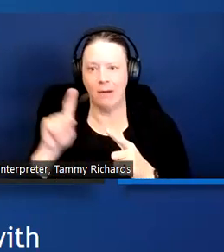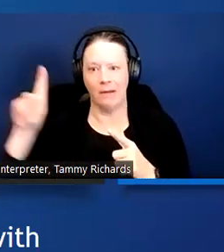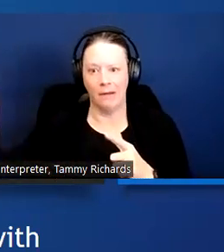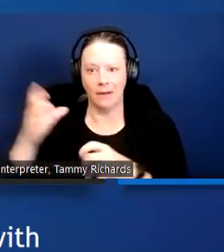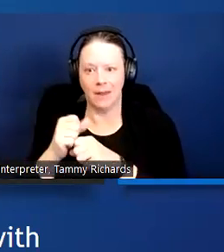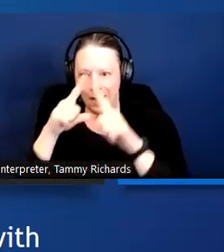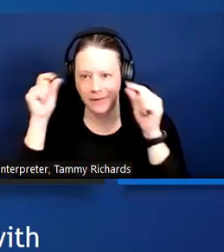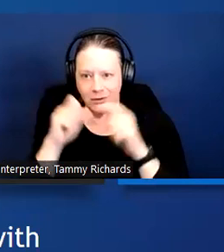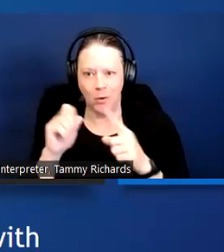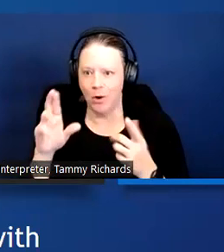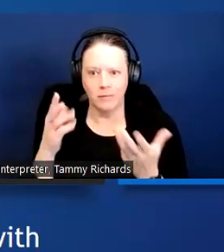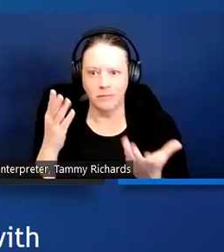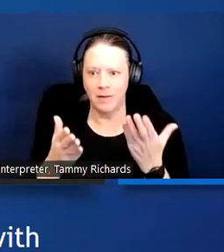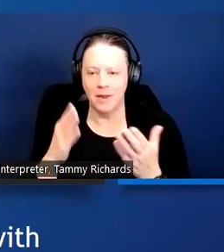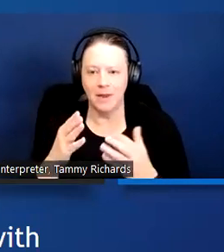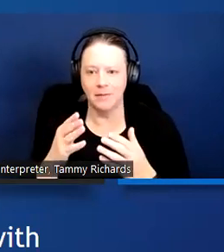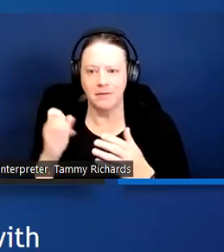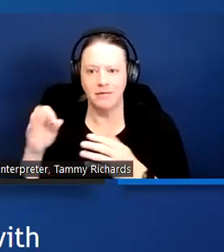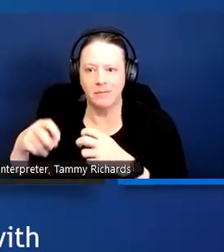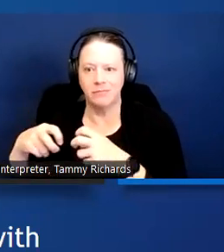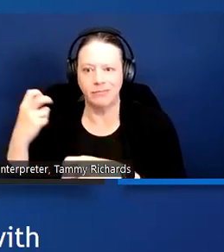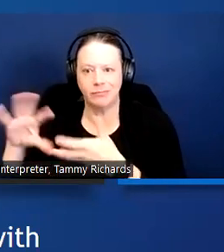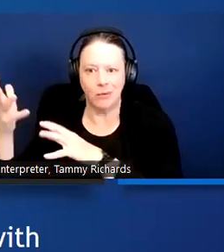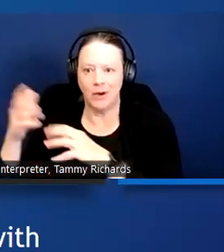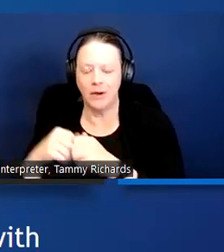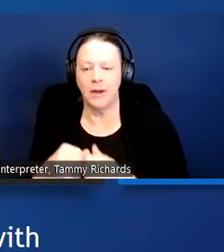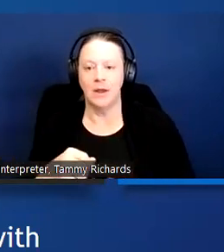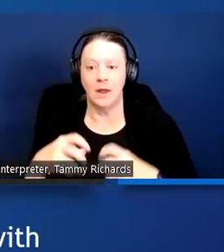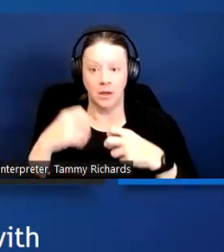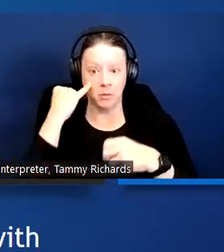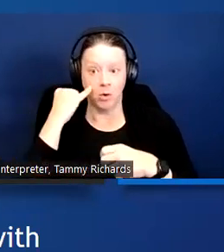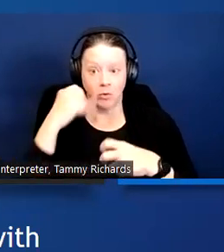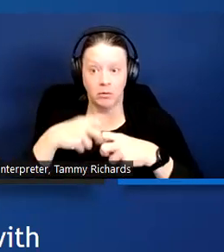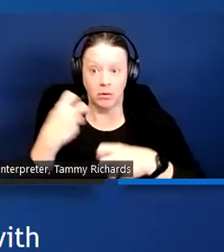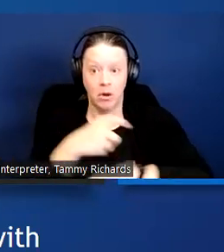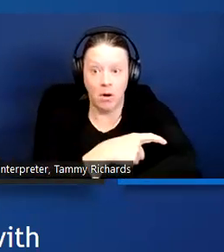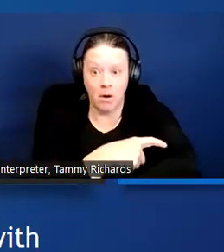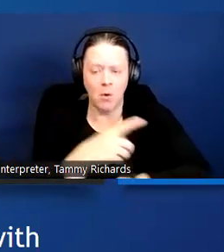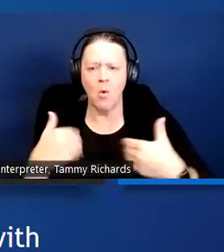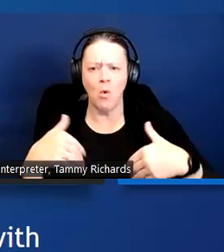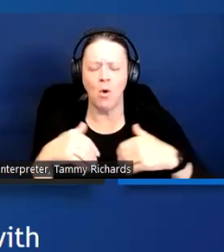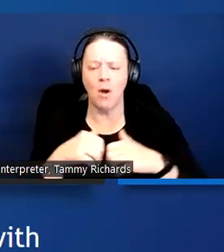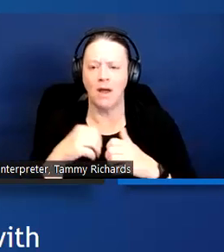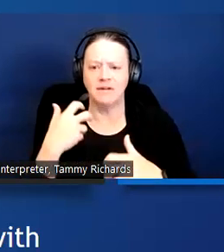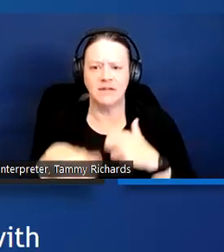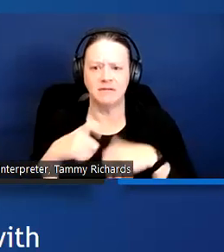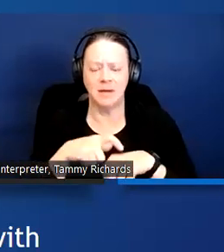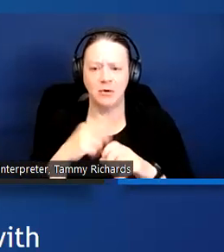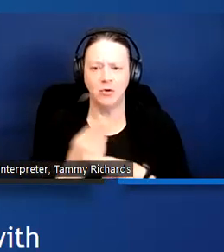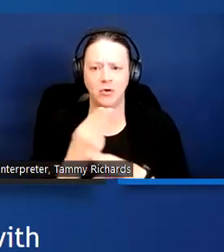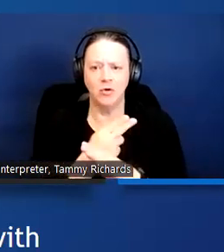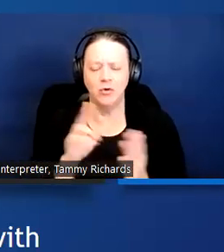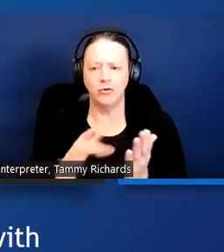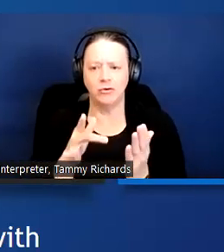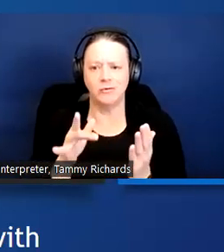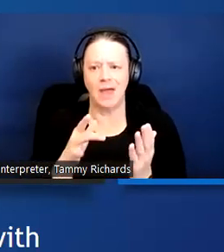something. If you broke your arm, well, it's going to be tough to use the mouse. Those of you who have broken one, I have